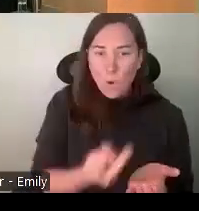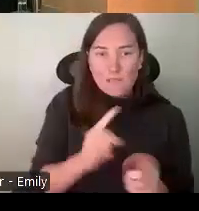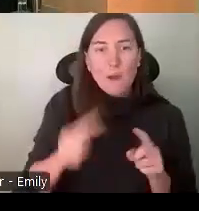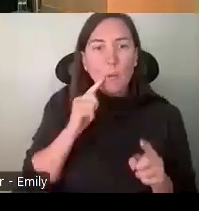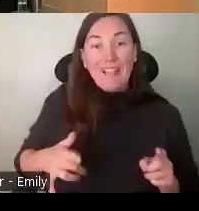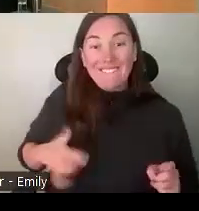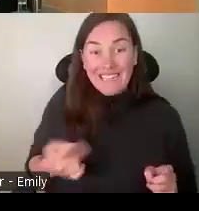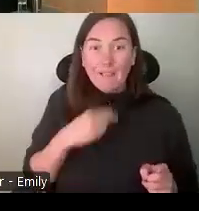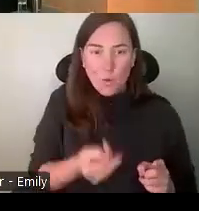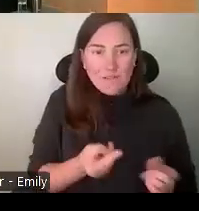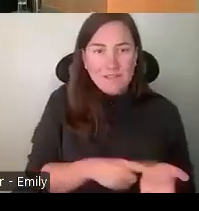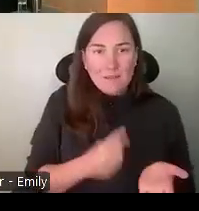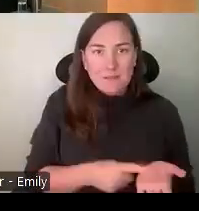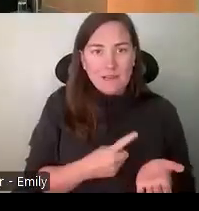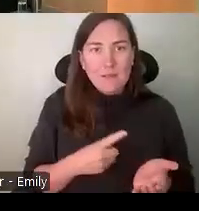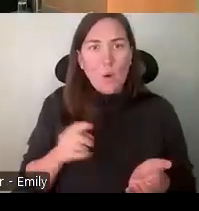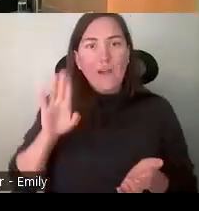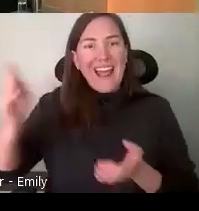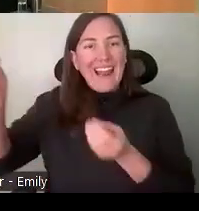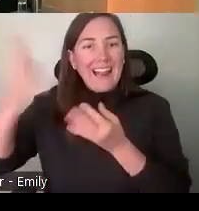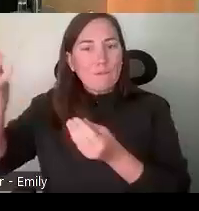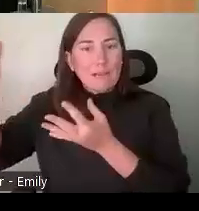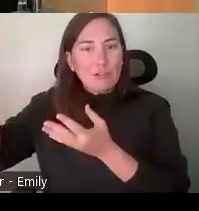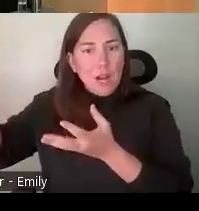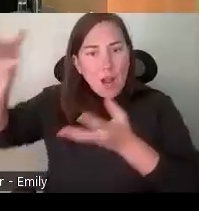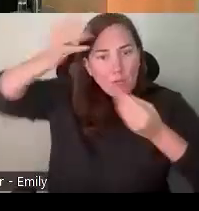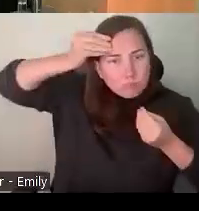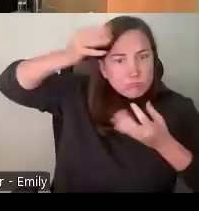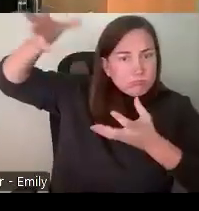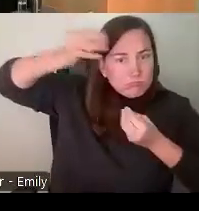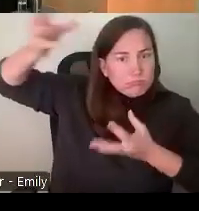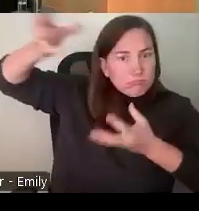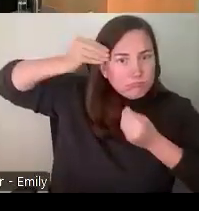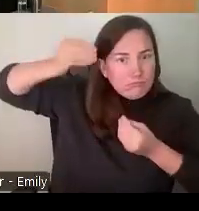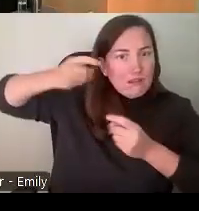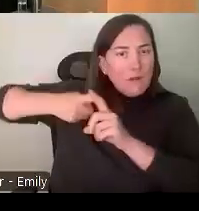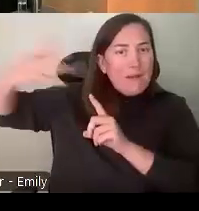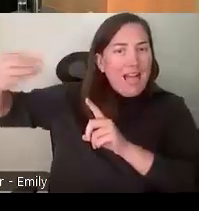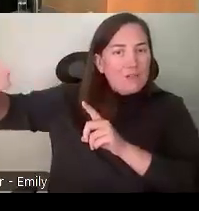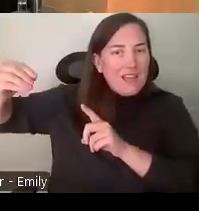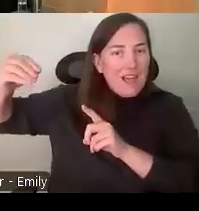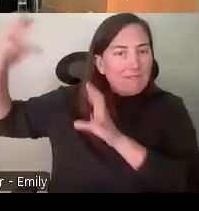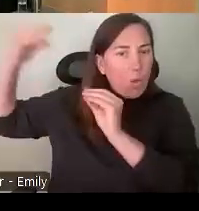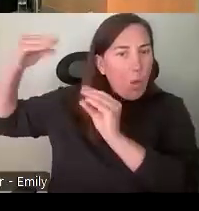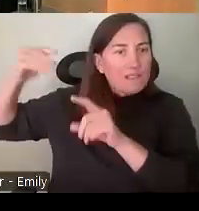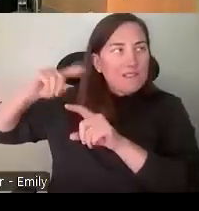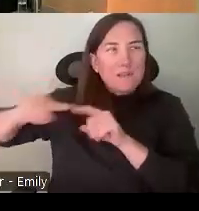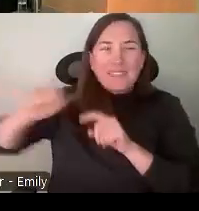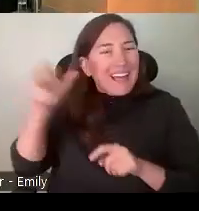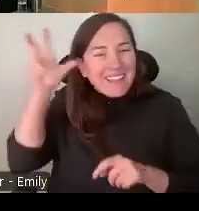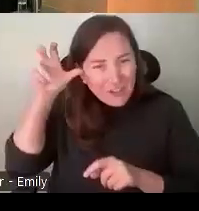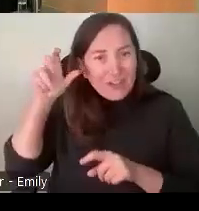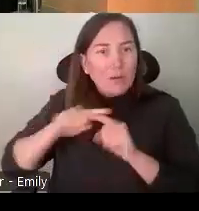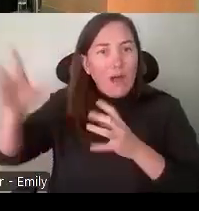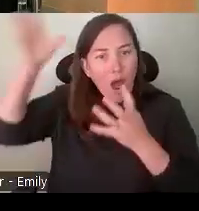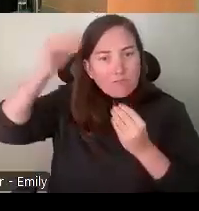literally feel information being transmitted into their brains by the entities or voices that they hear. And these